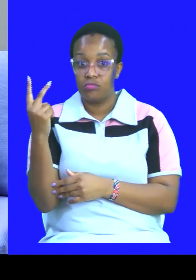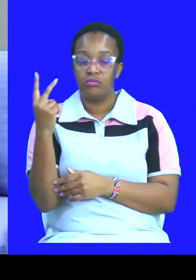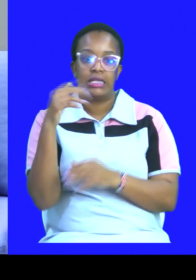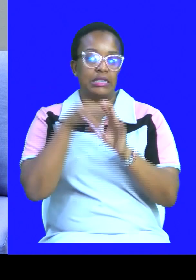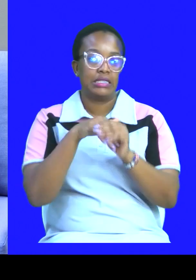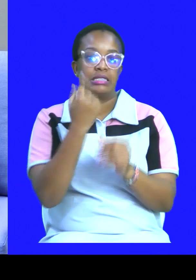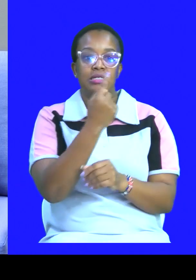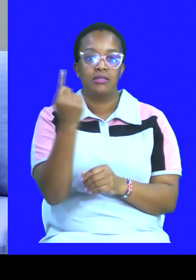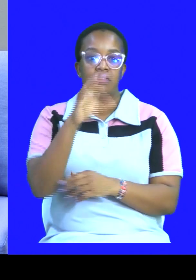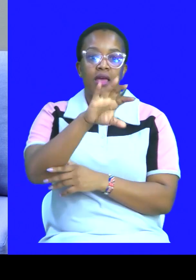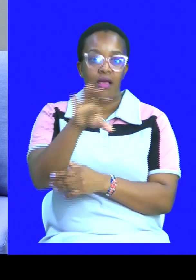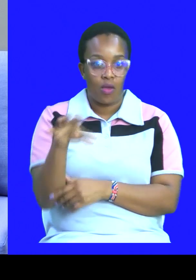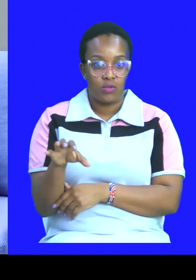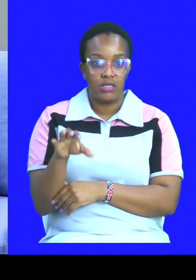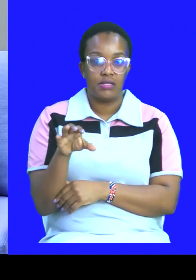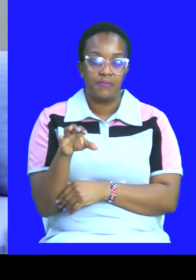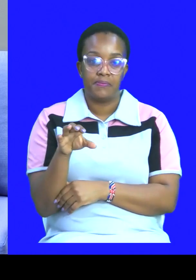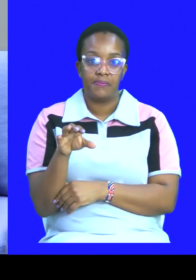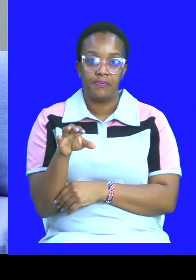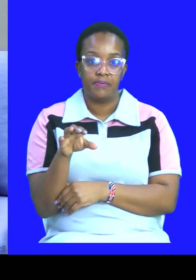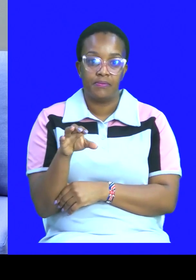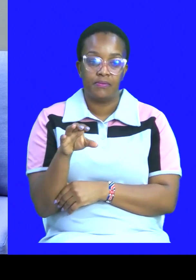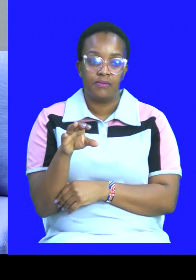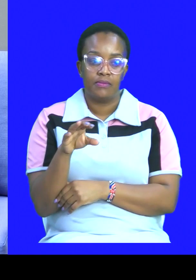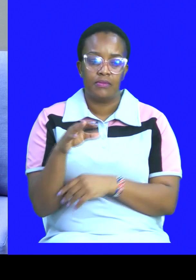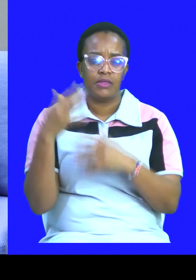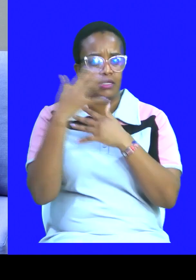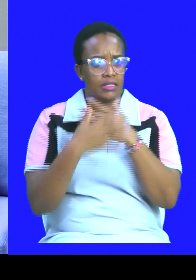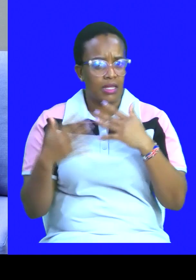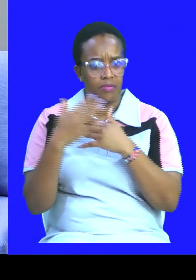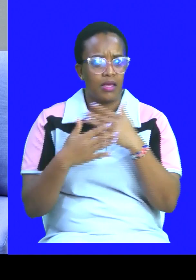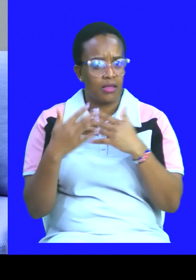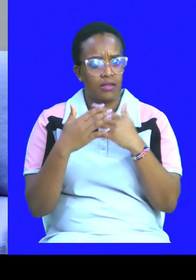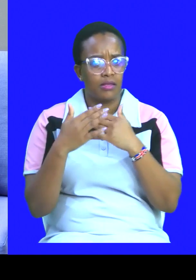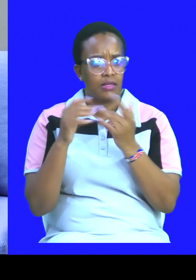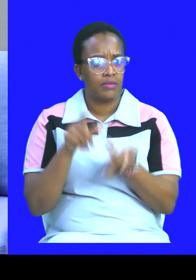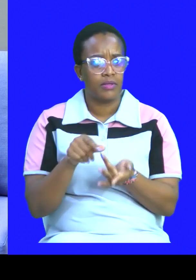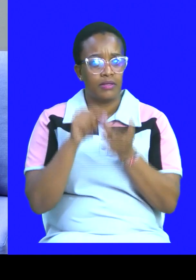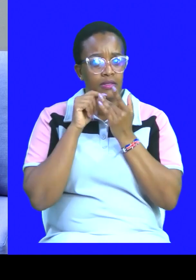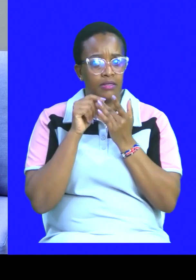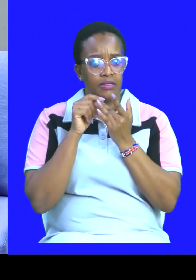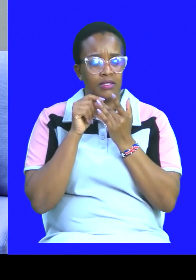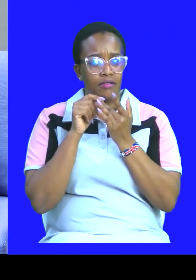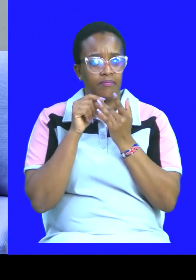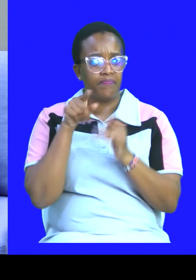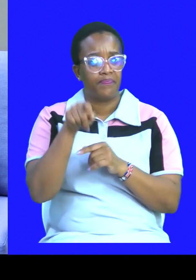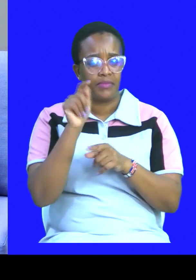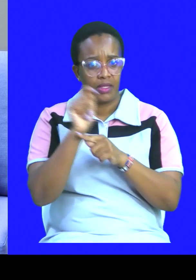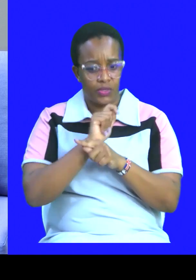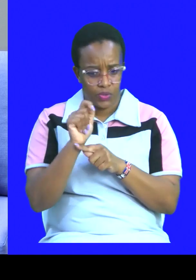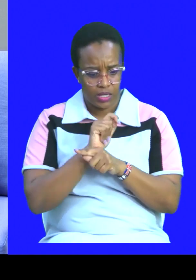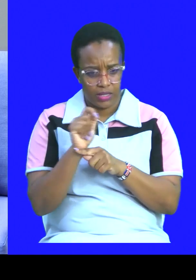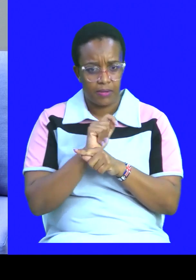So I'll decide I'll start with these 12. So if it is to give them especially what I'm targeting is those girls